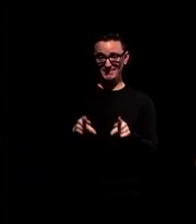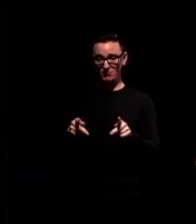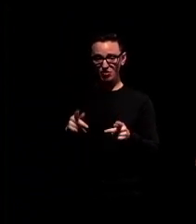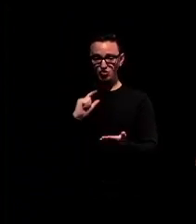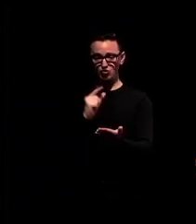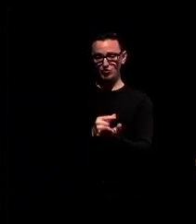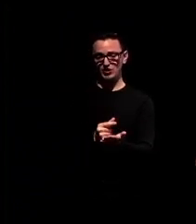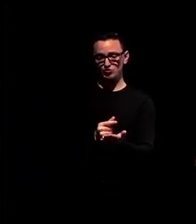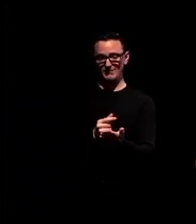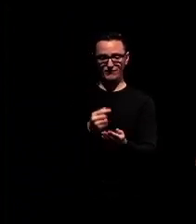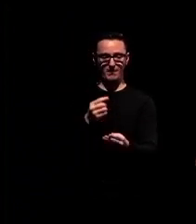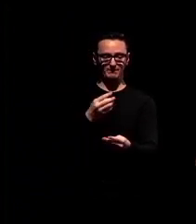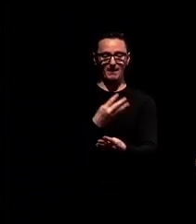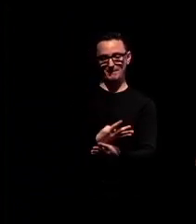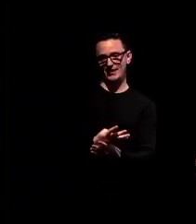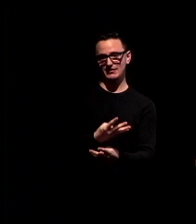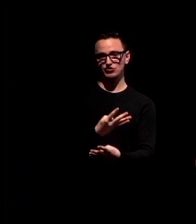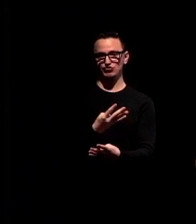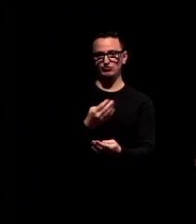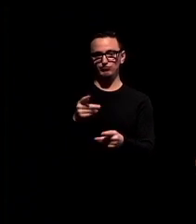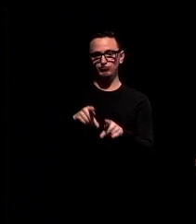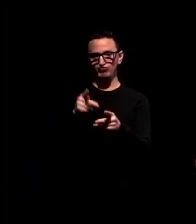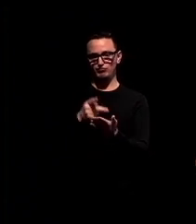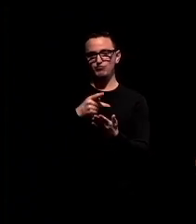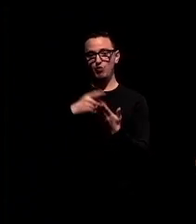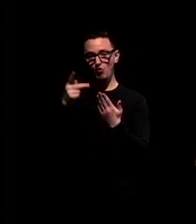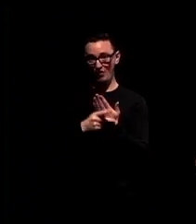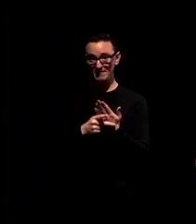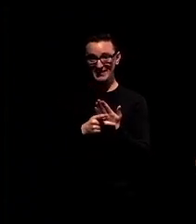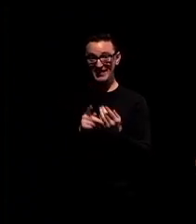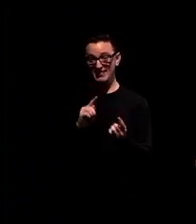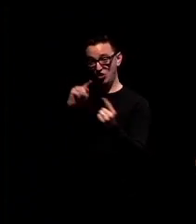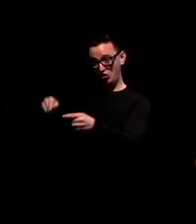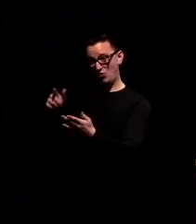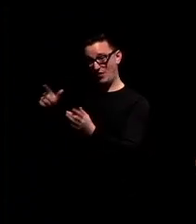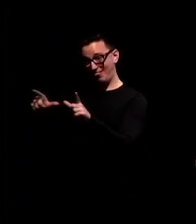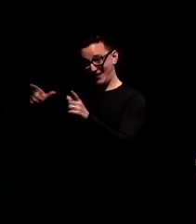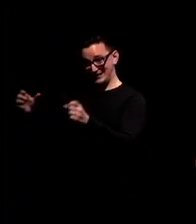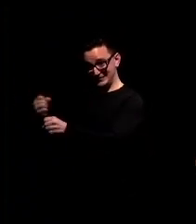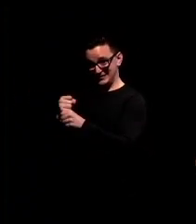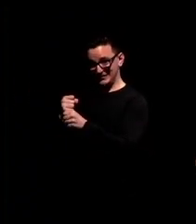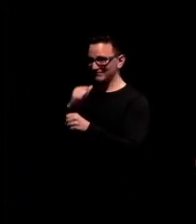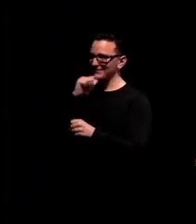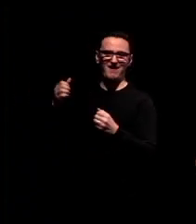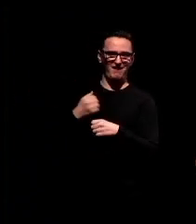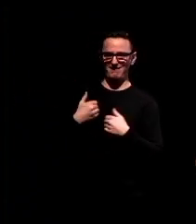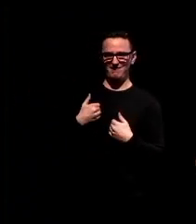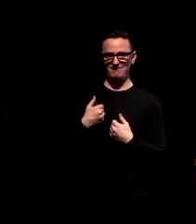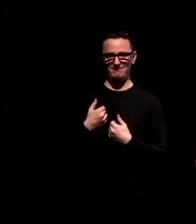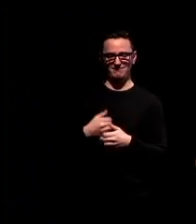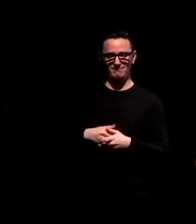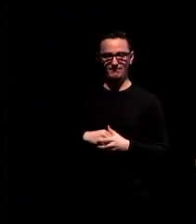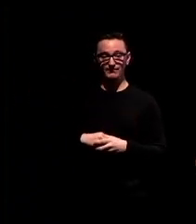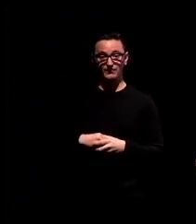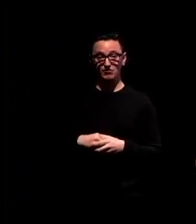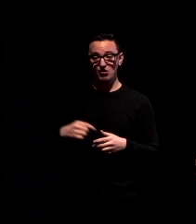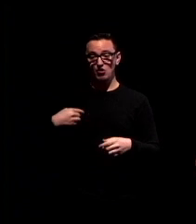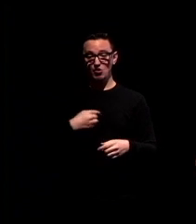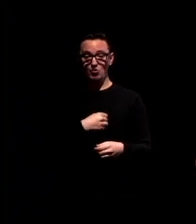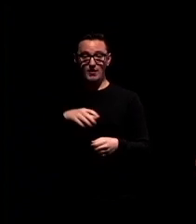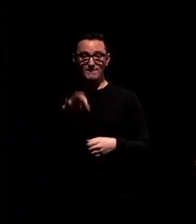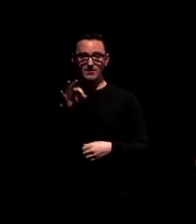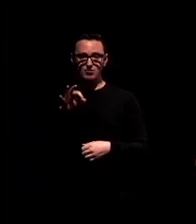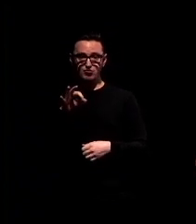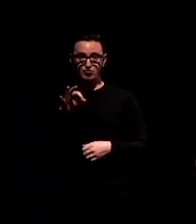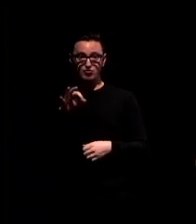program and didn't go on to become licensed. And so we really have to look at those barriers. We've also found, and the National Association